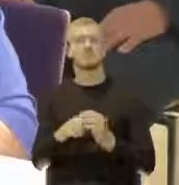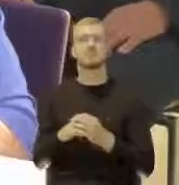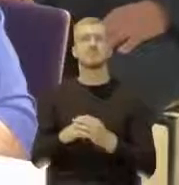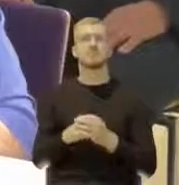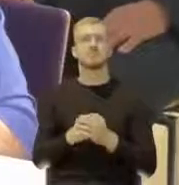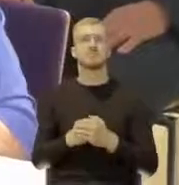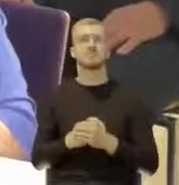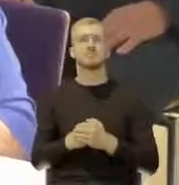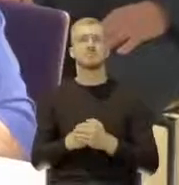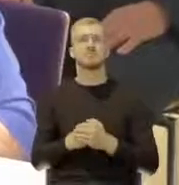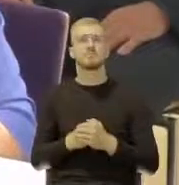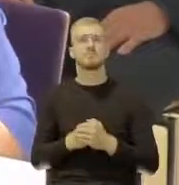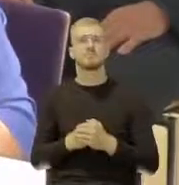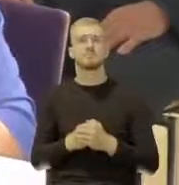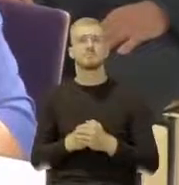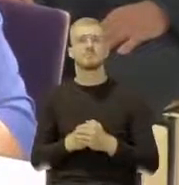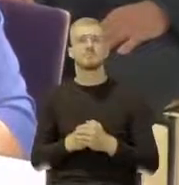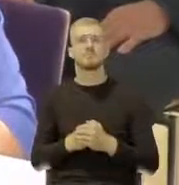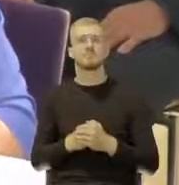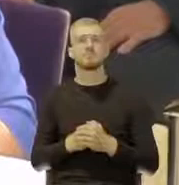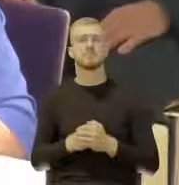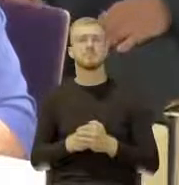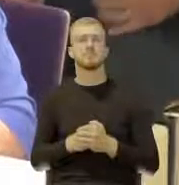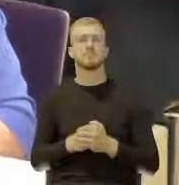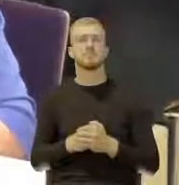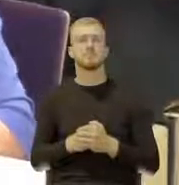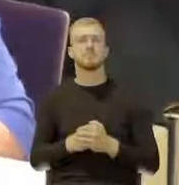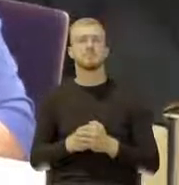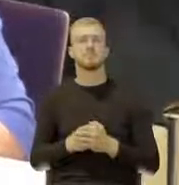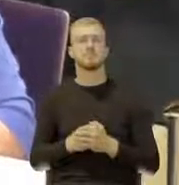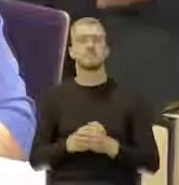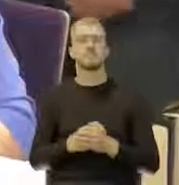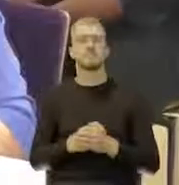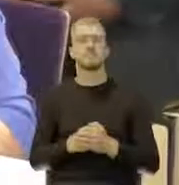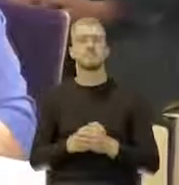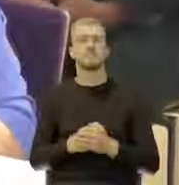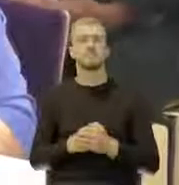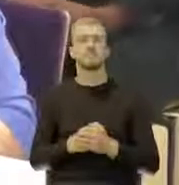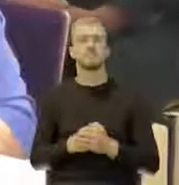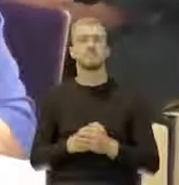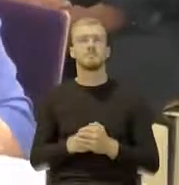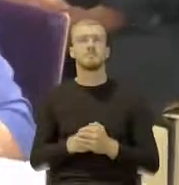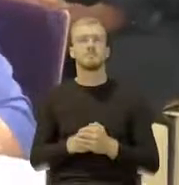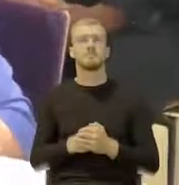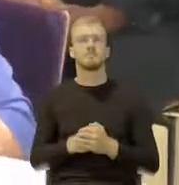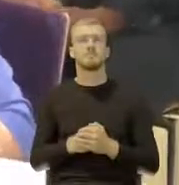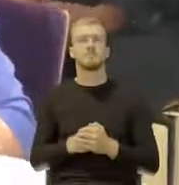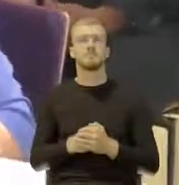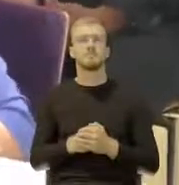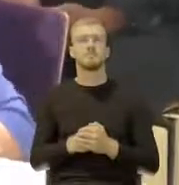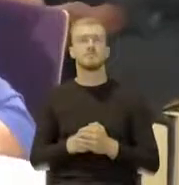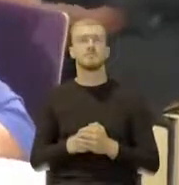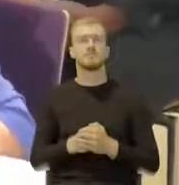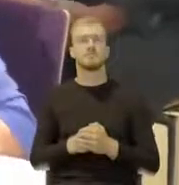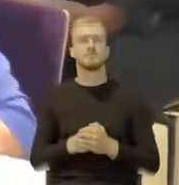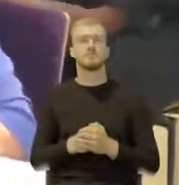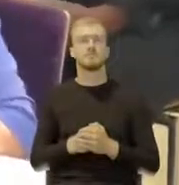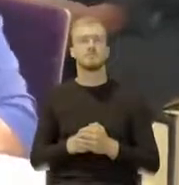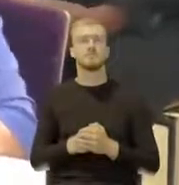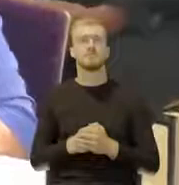And only all together, as a local government, we can rebuild the delicate